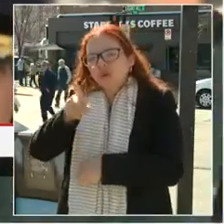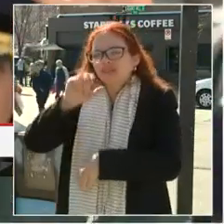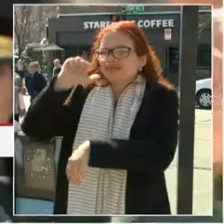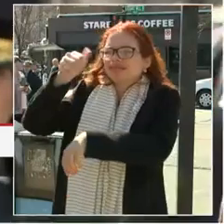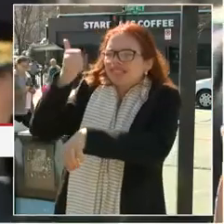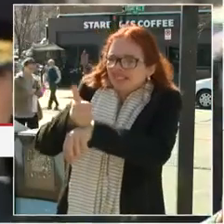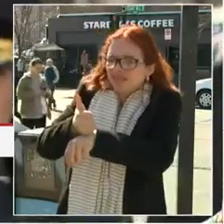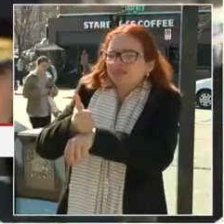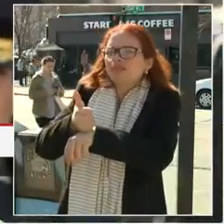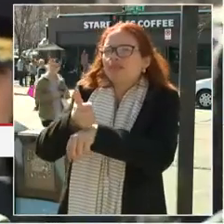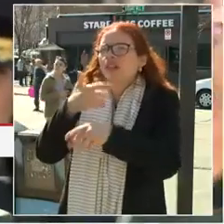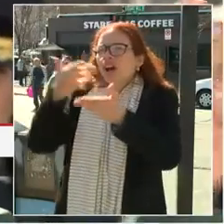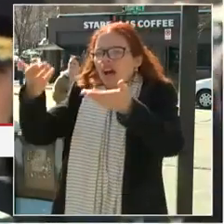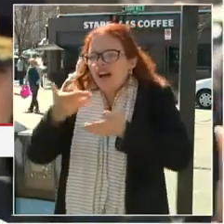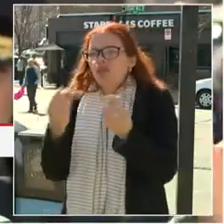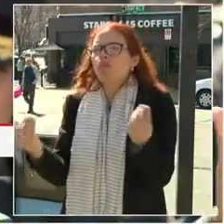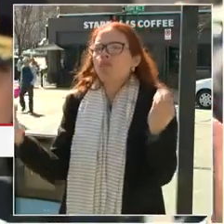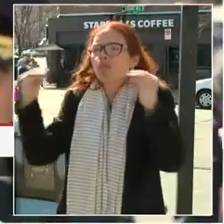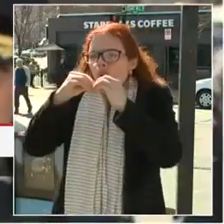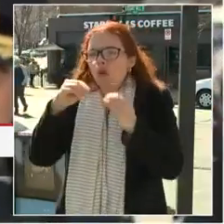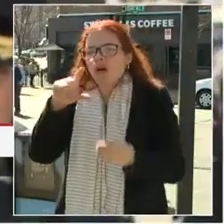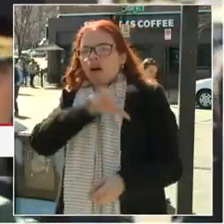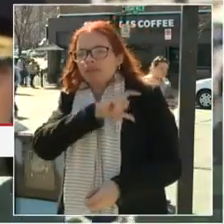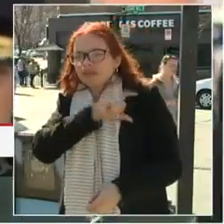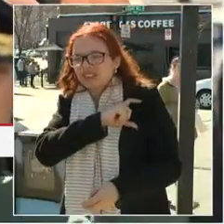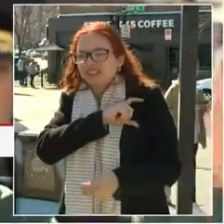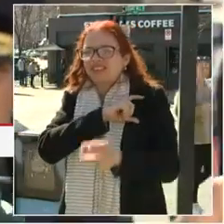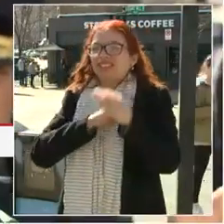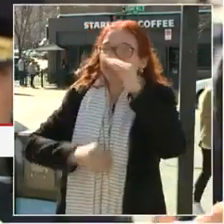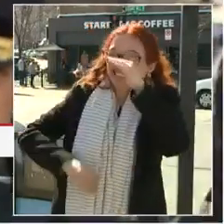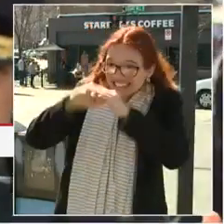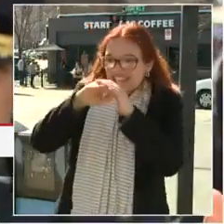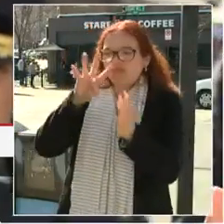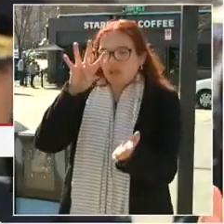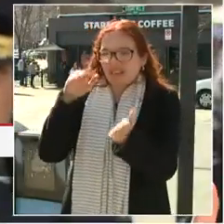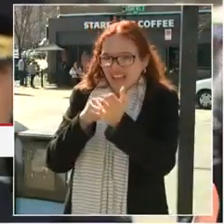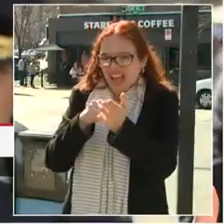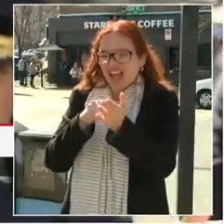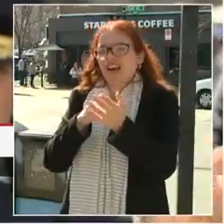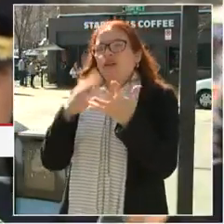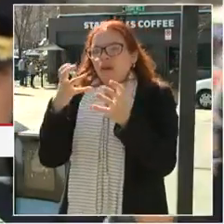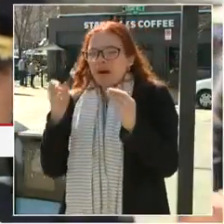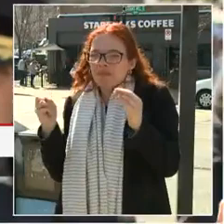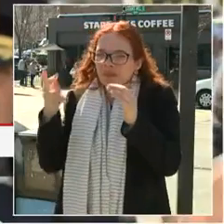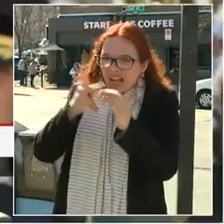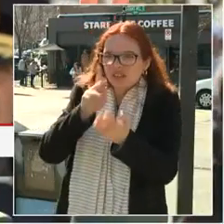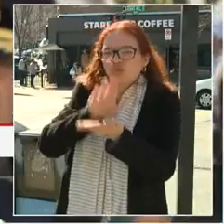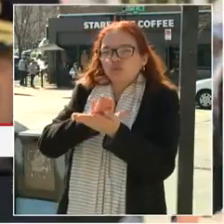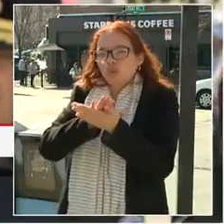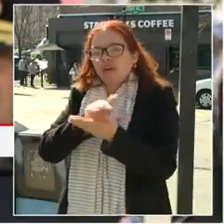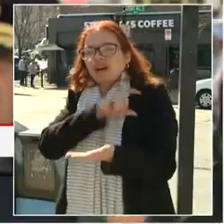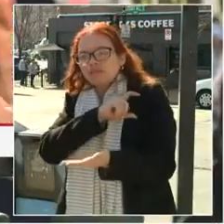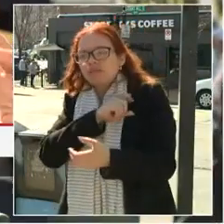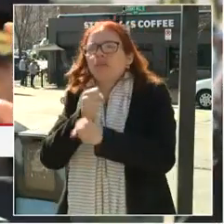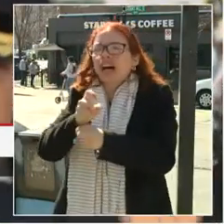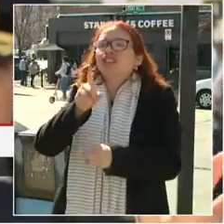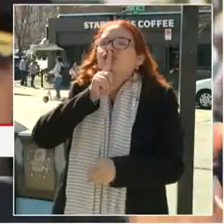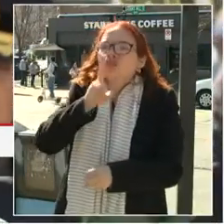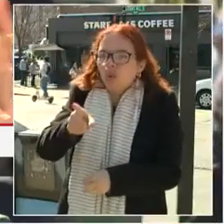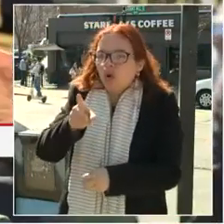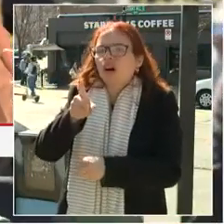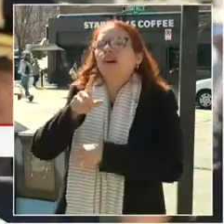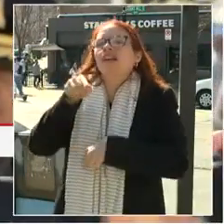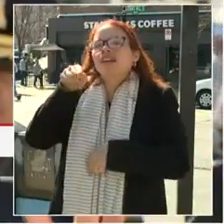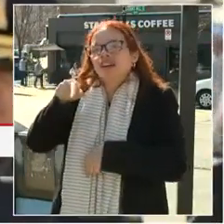4,000. Get police back in our schools. Make sure that the prosecutors and judges are